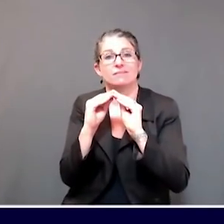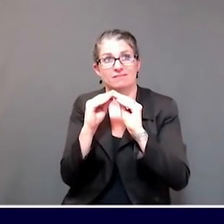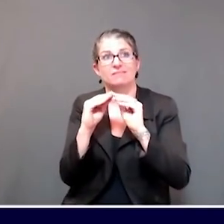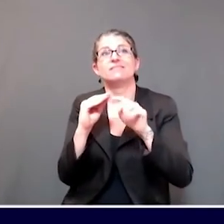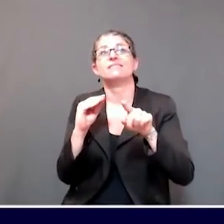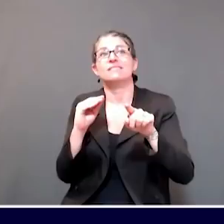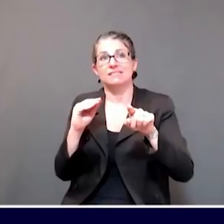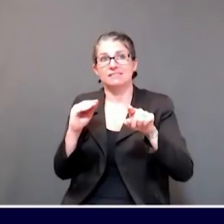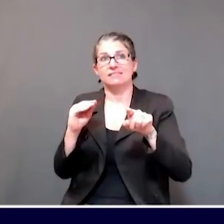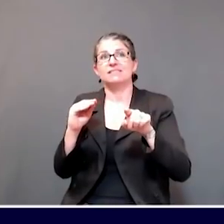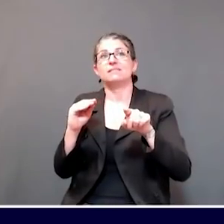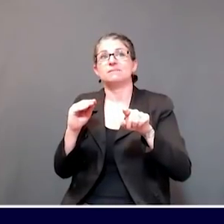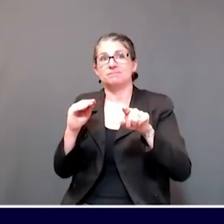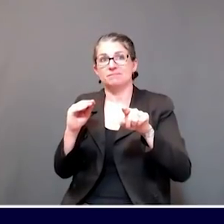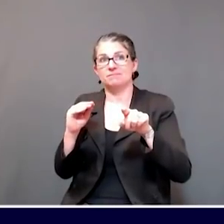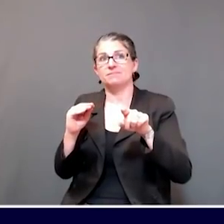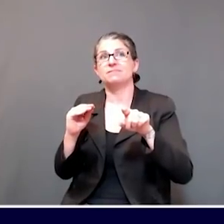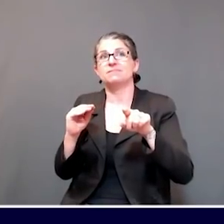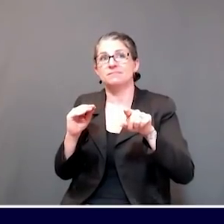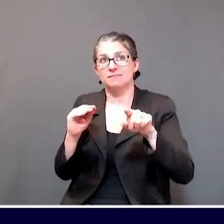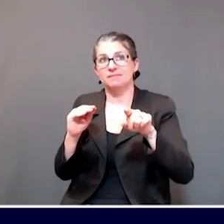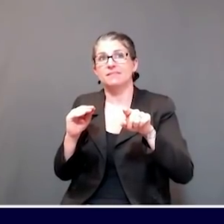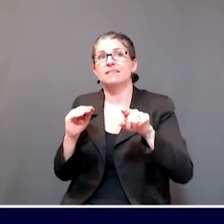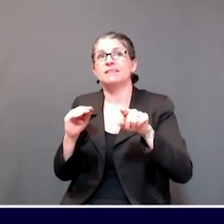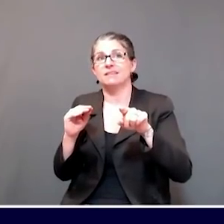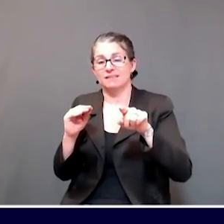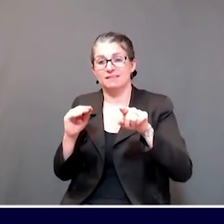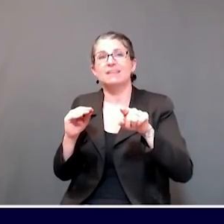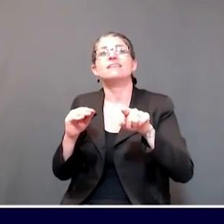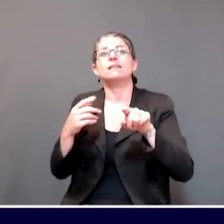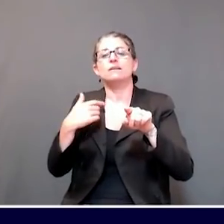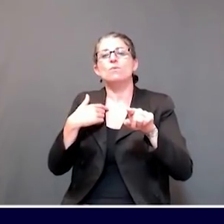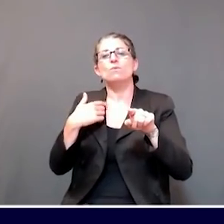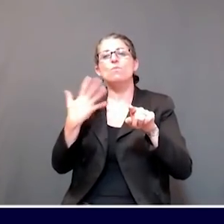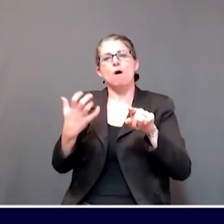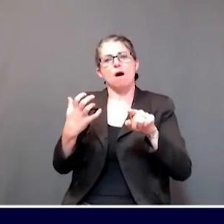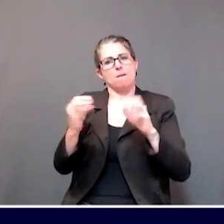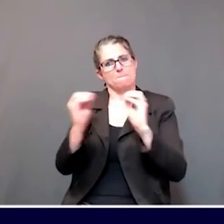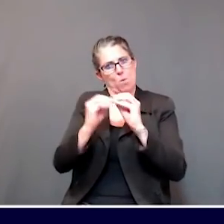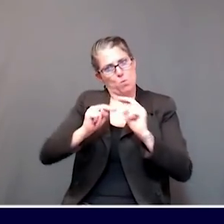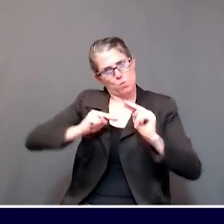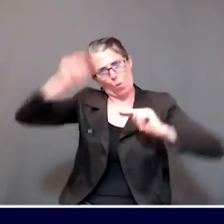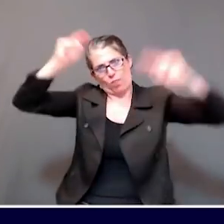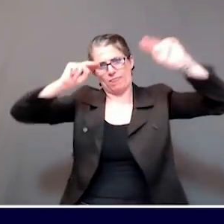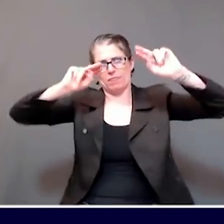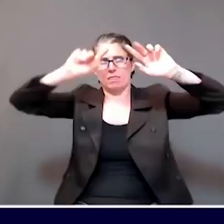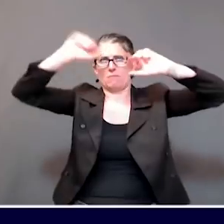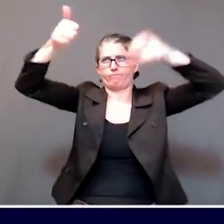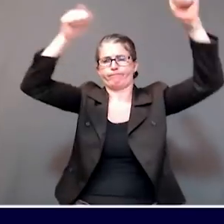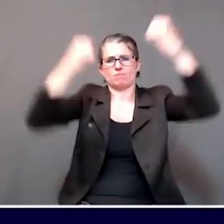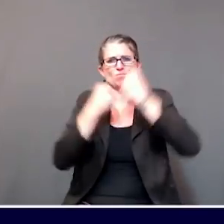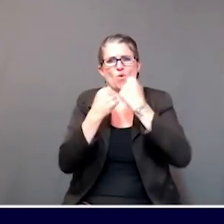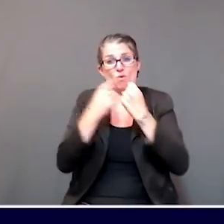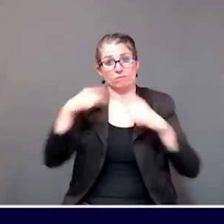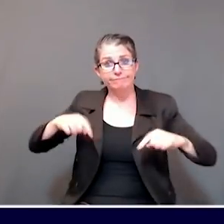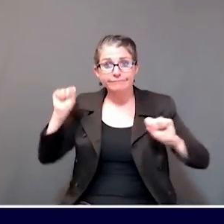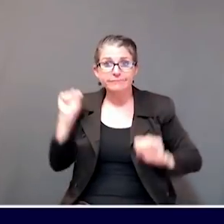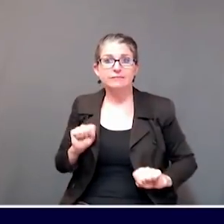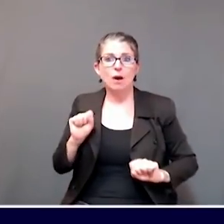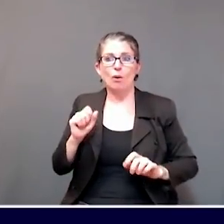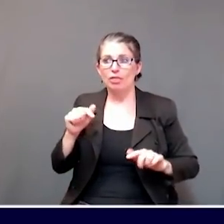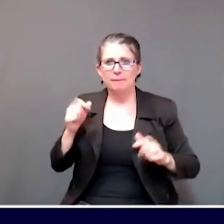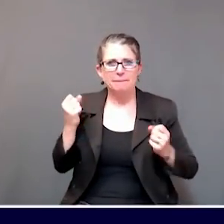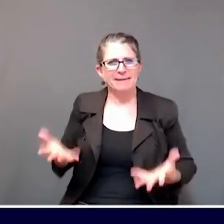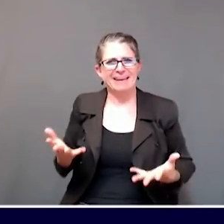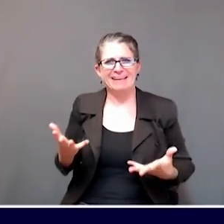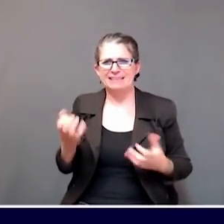make sure that the vast majority of people in Maine have access to one of these sites in their community. So we won't have a ton of them in the same